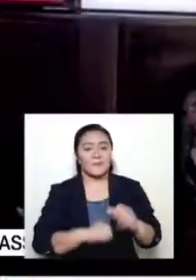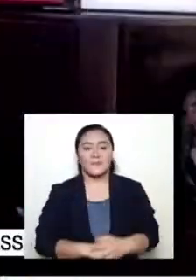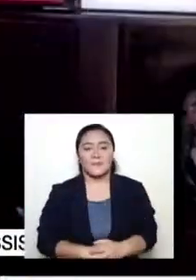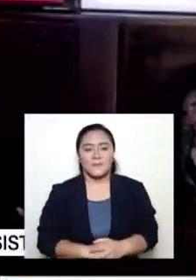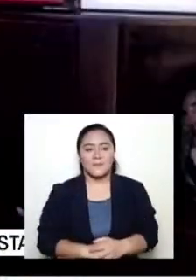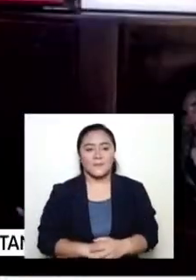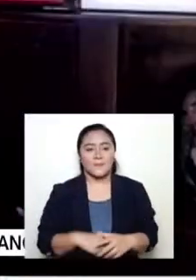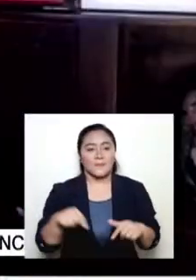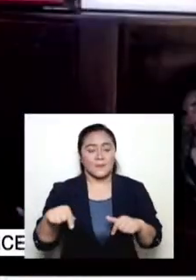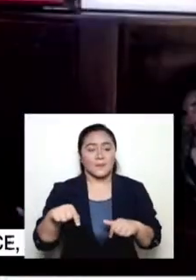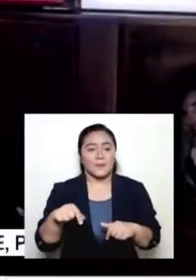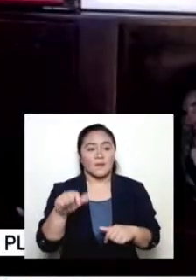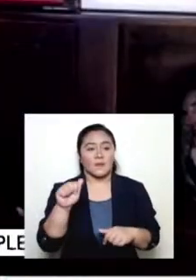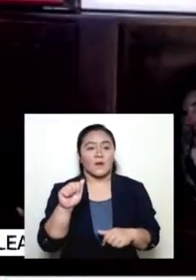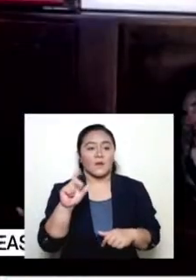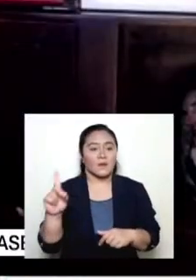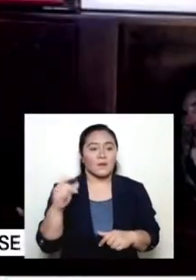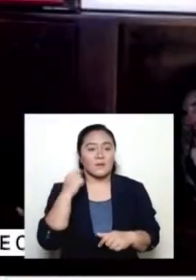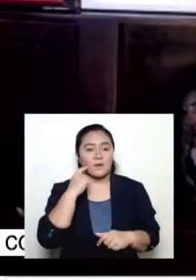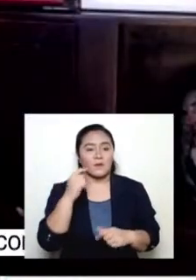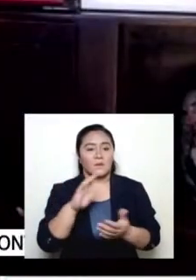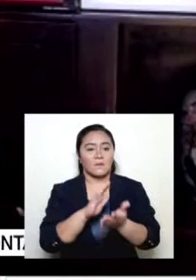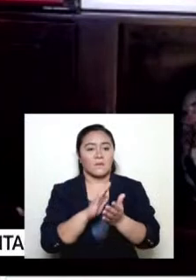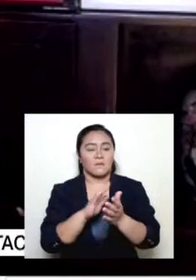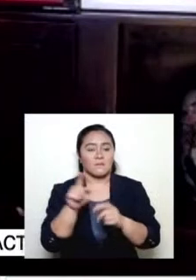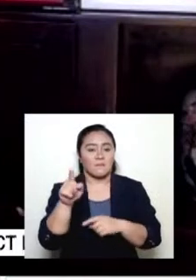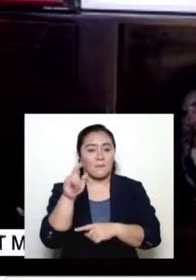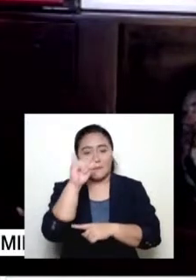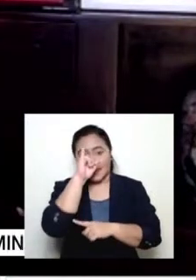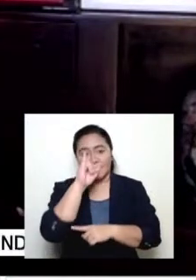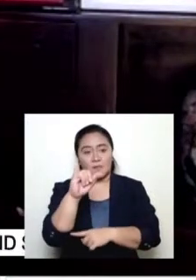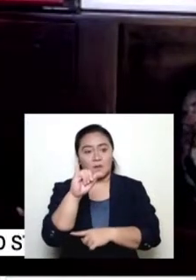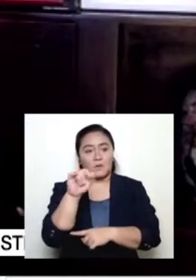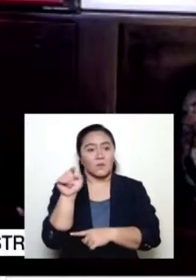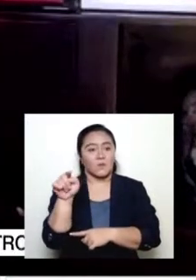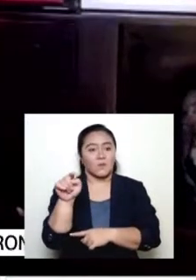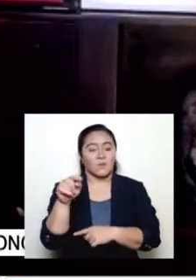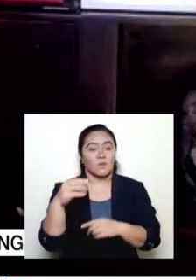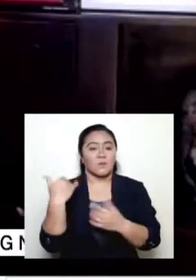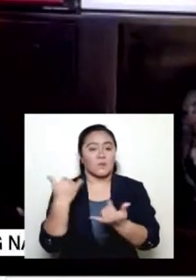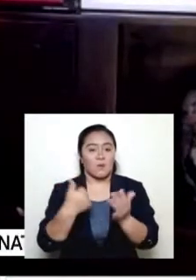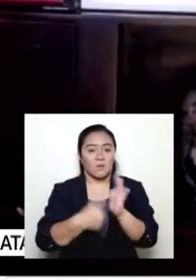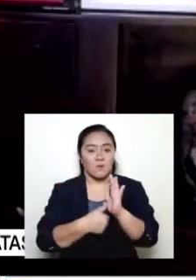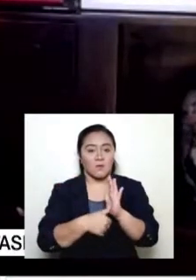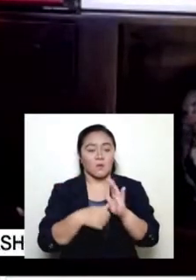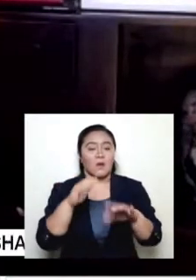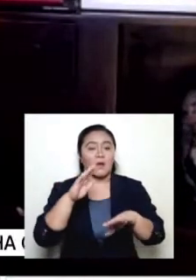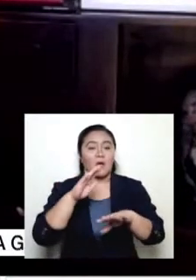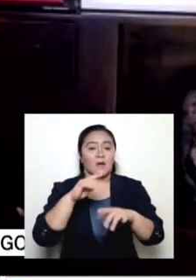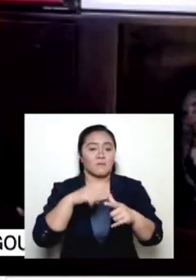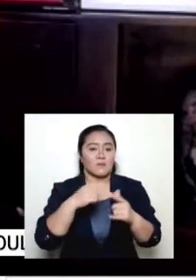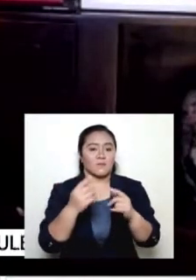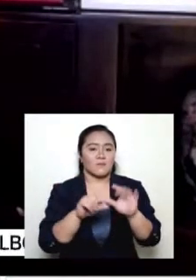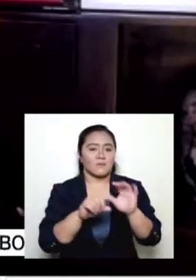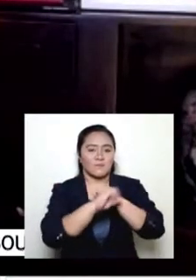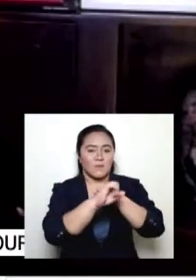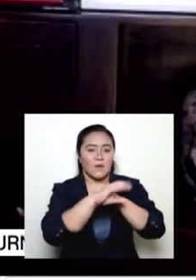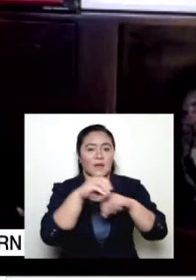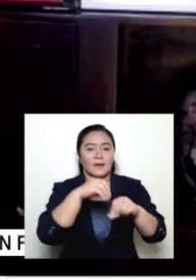Aksyon Demokratiko Standard Bearer Manila Mayor Isko Moreno wooing voters in Tarlac. Let's get details now from our